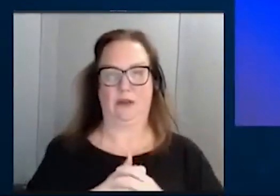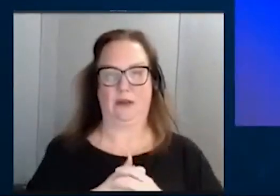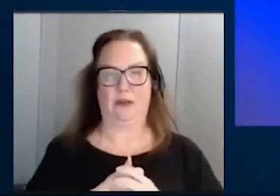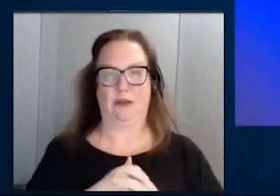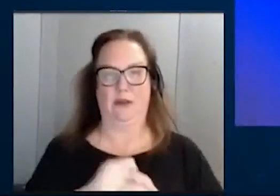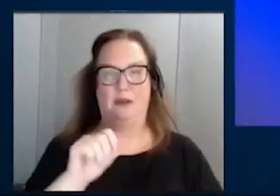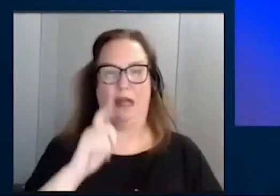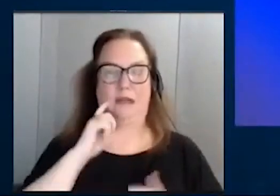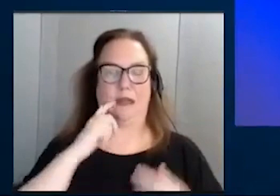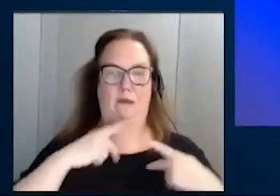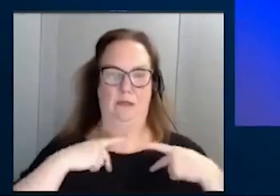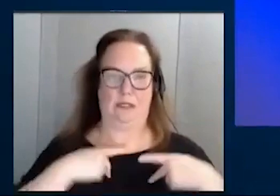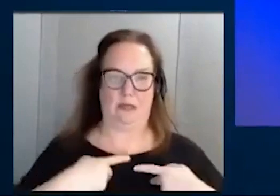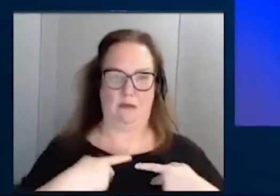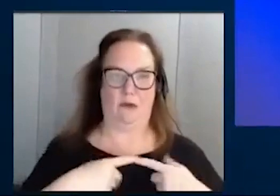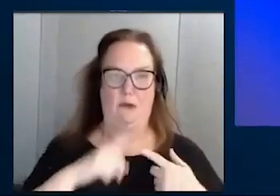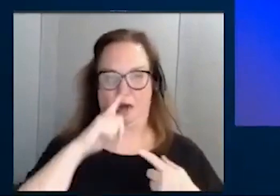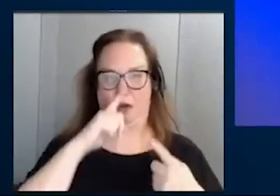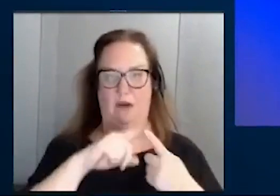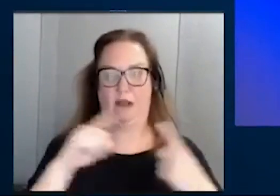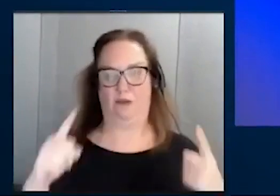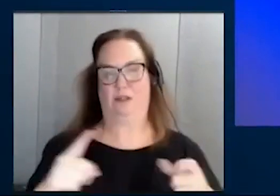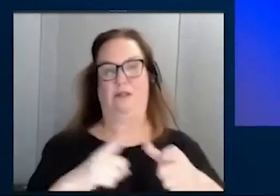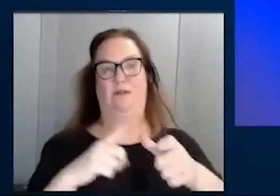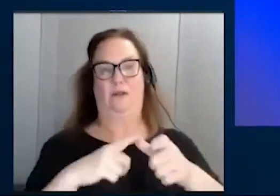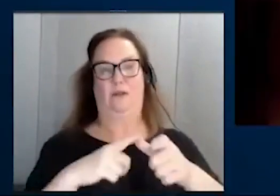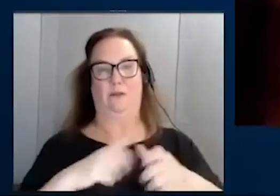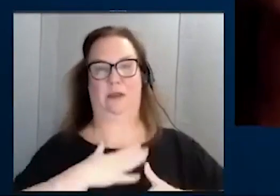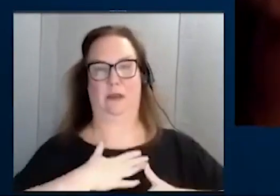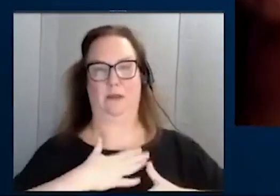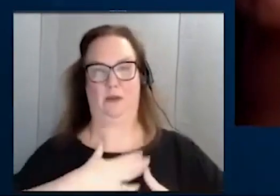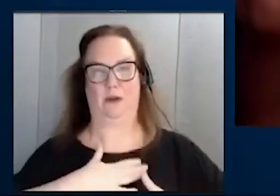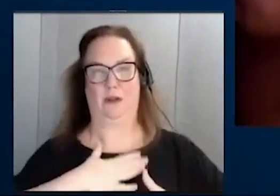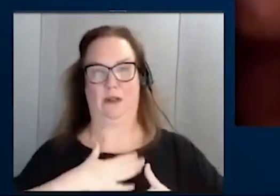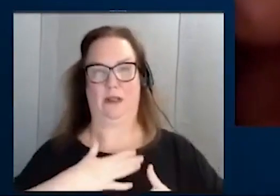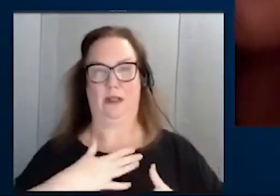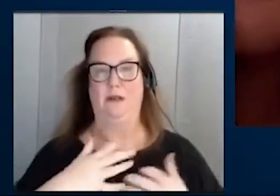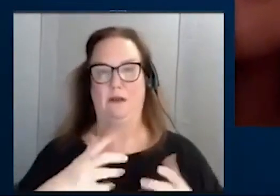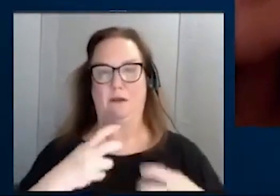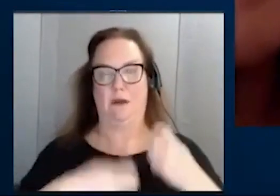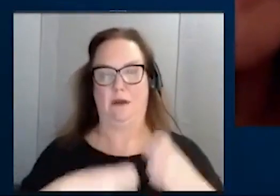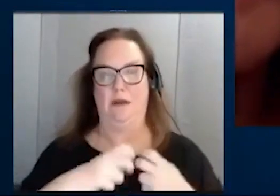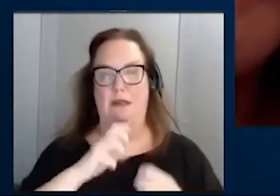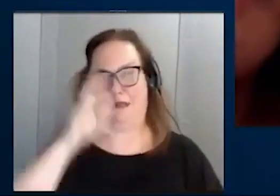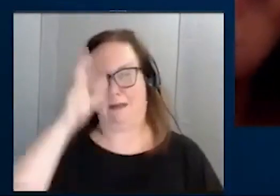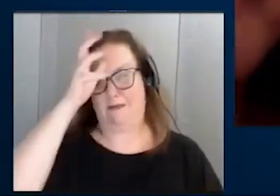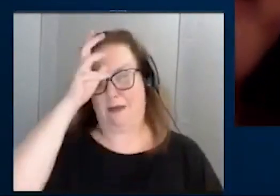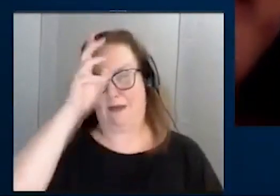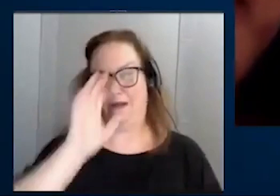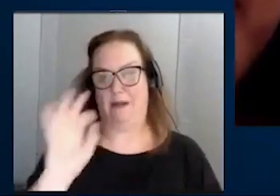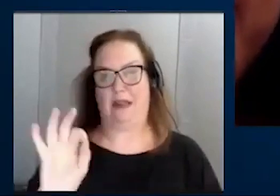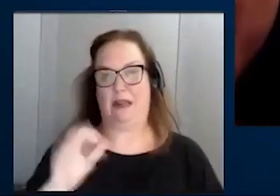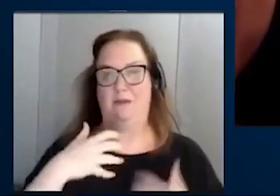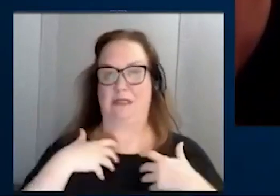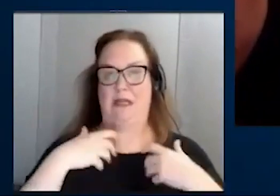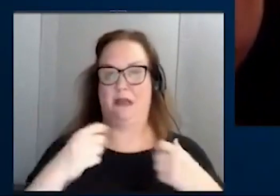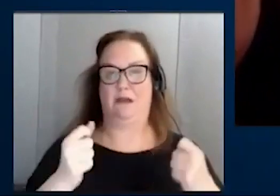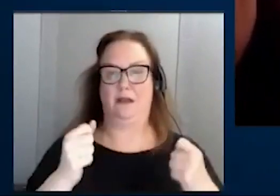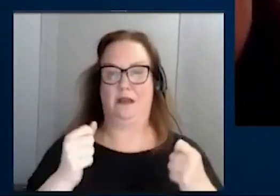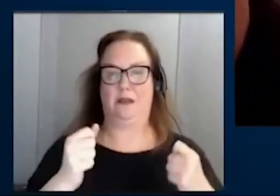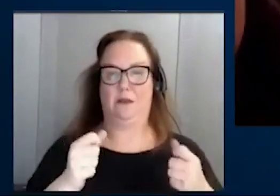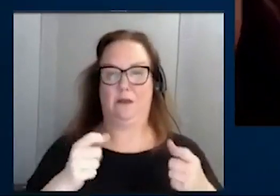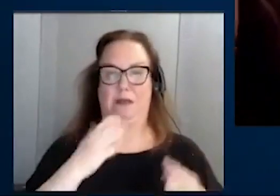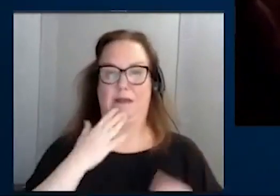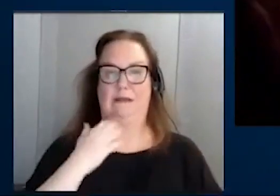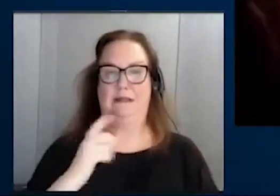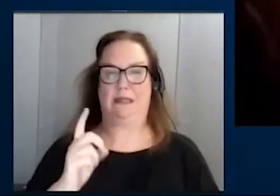or allergies, but my breathing was really shallow. The father of 9 was overall healthy with well-managed diabetes,